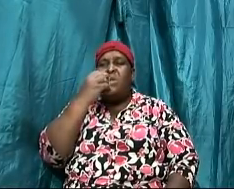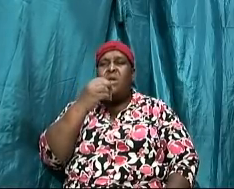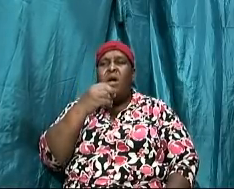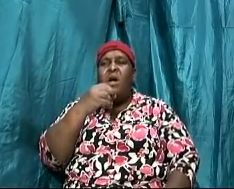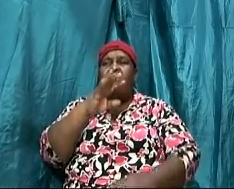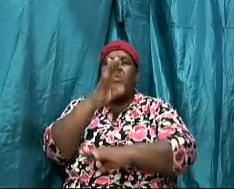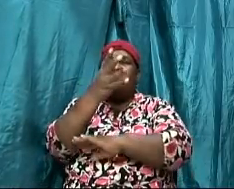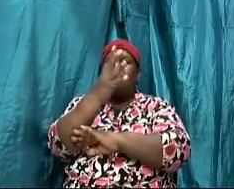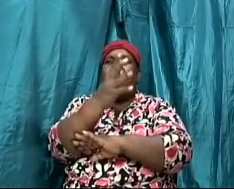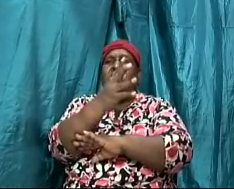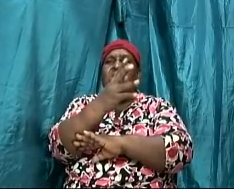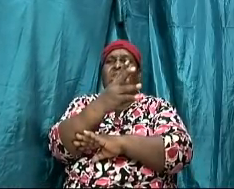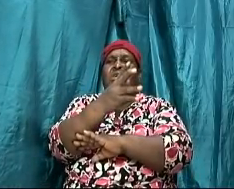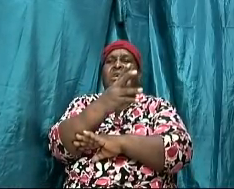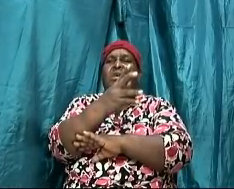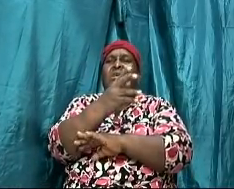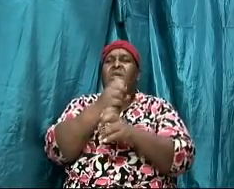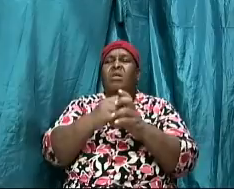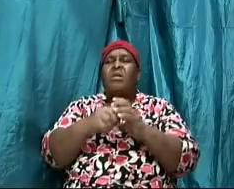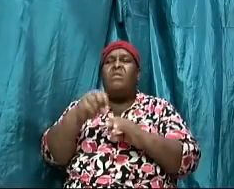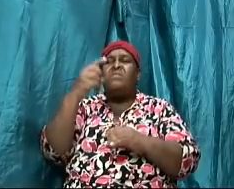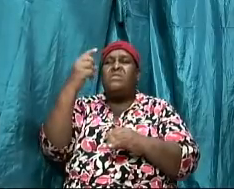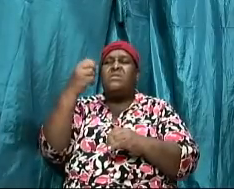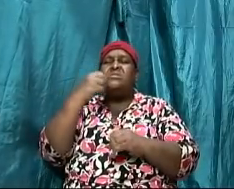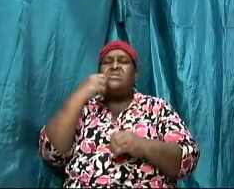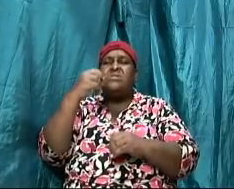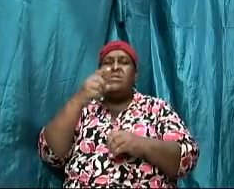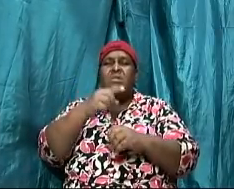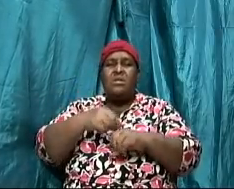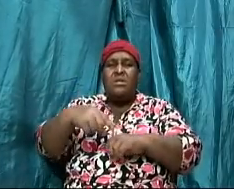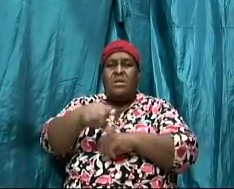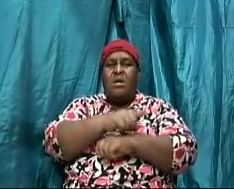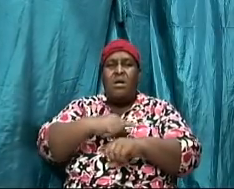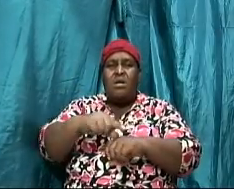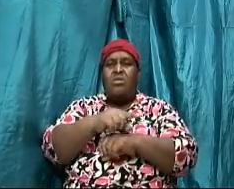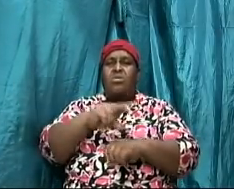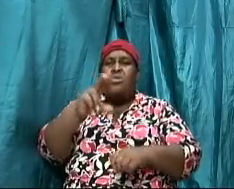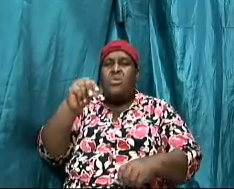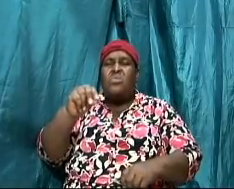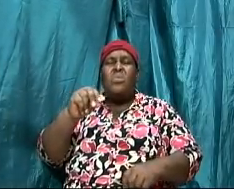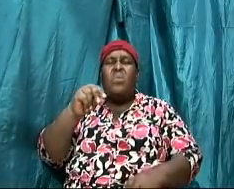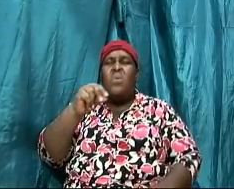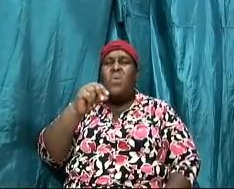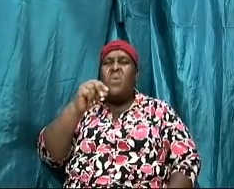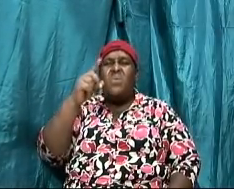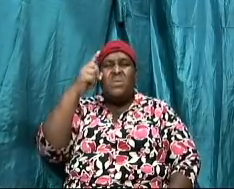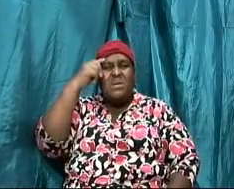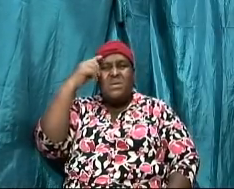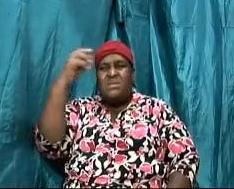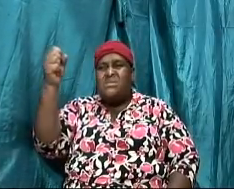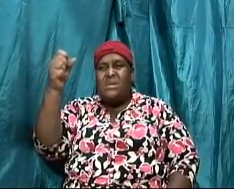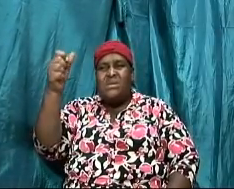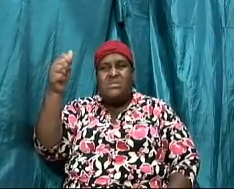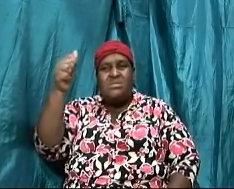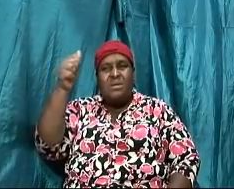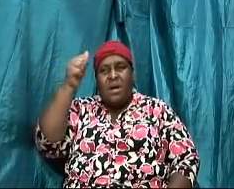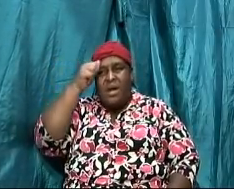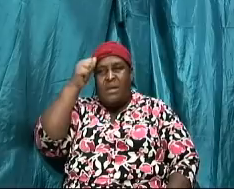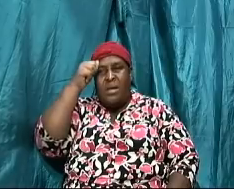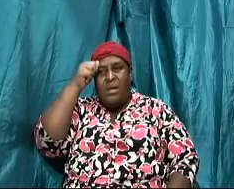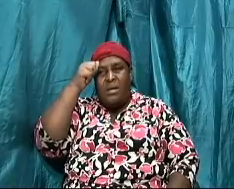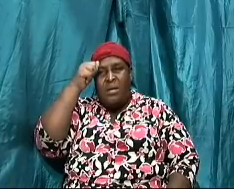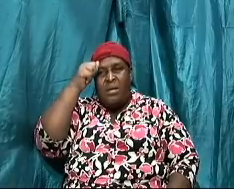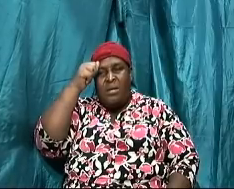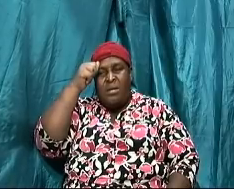covenant between him and God. And it would have made no sense to Adam to build an ark,